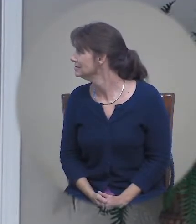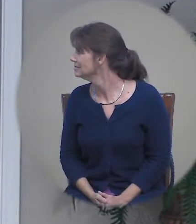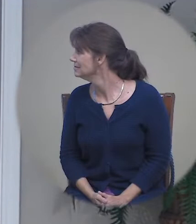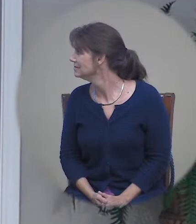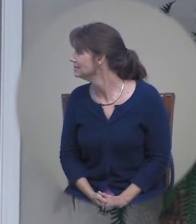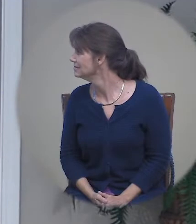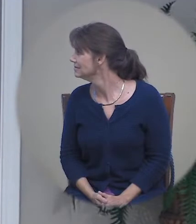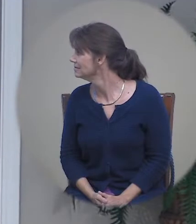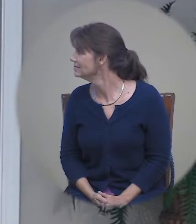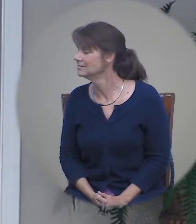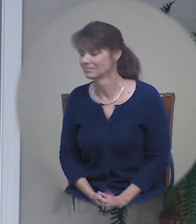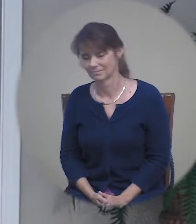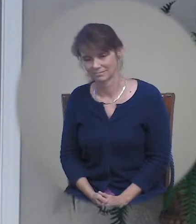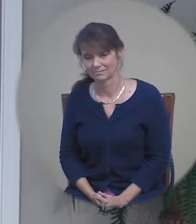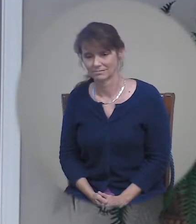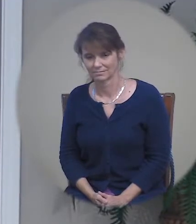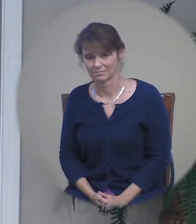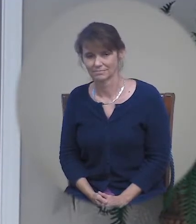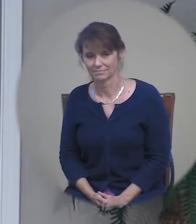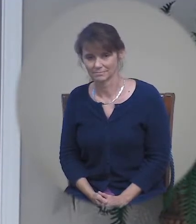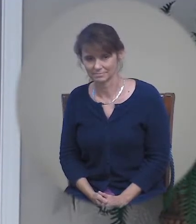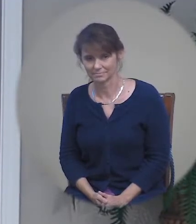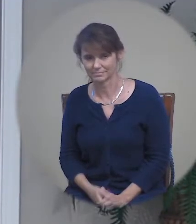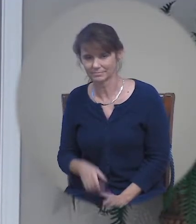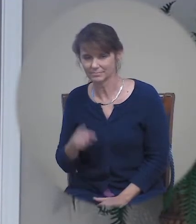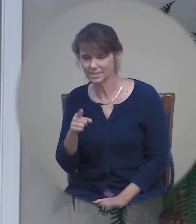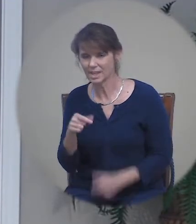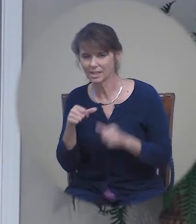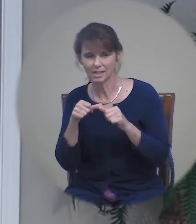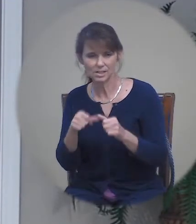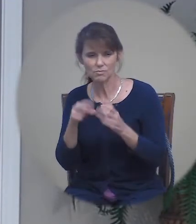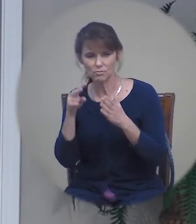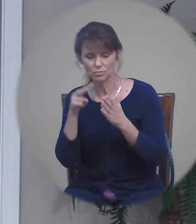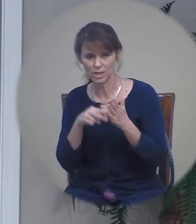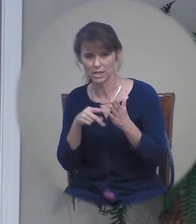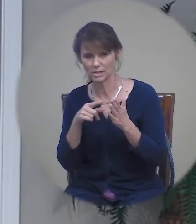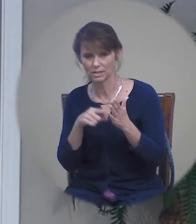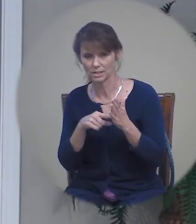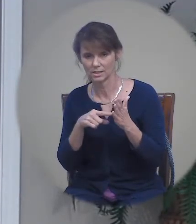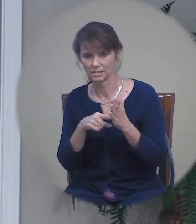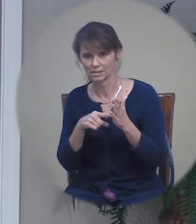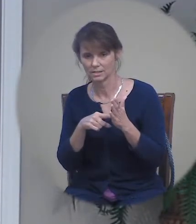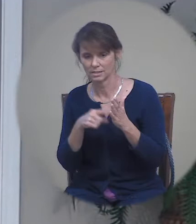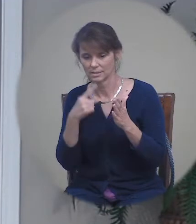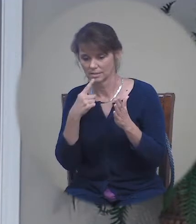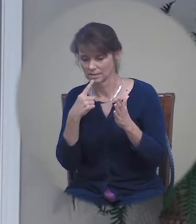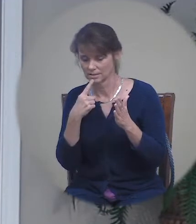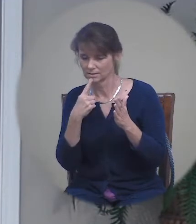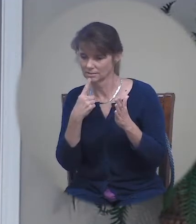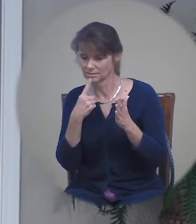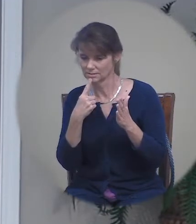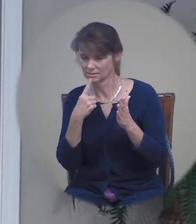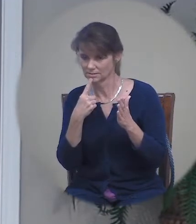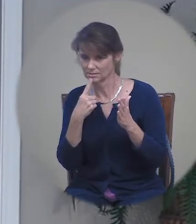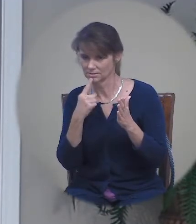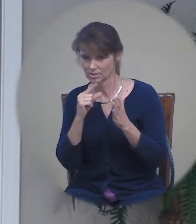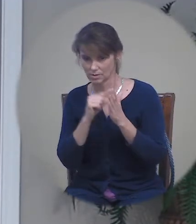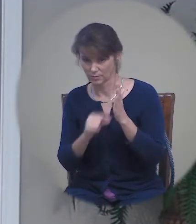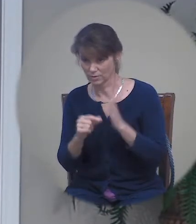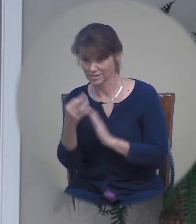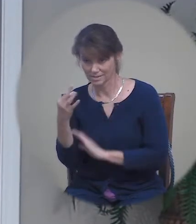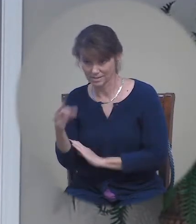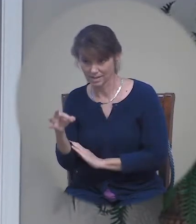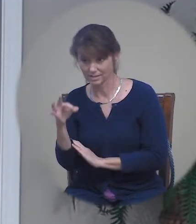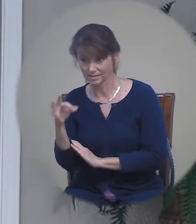but he relents. As we kind of read through the text there, it says in verse